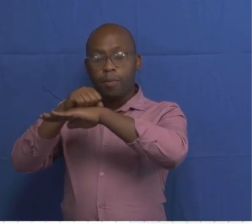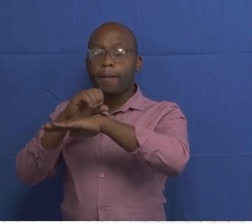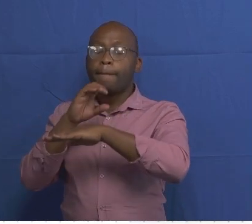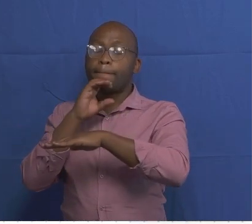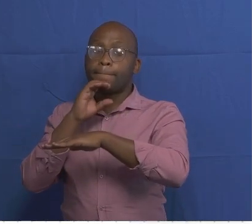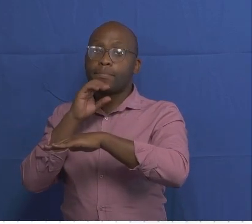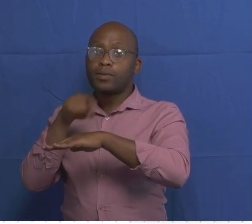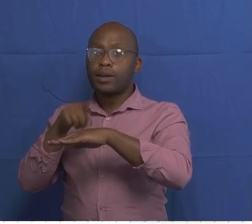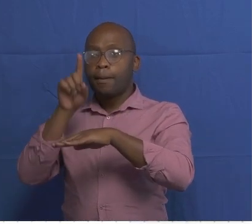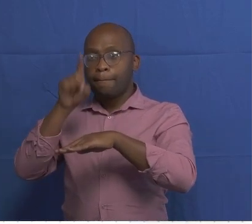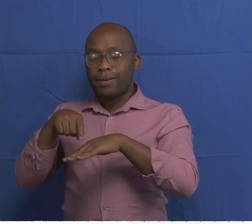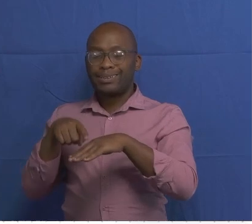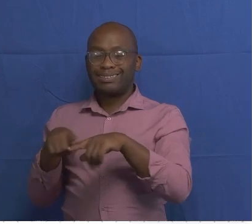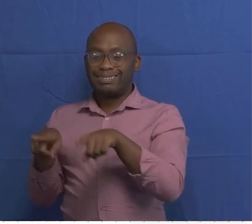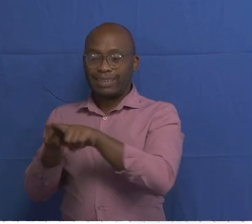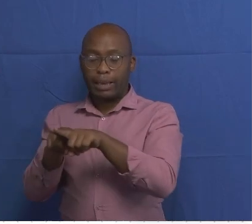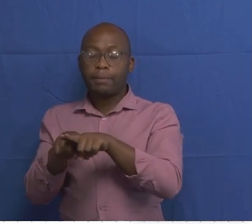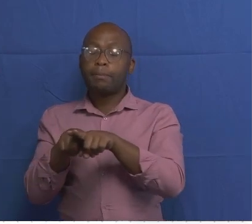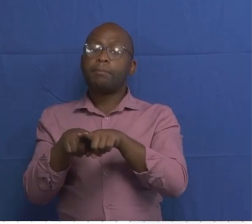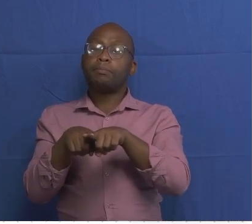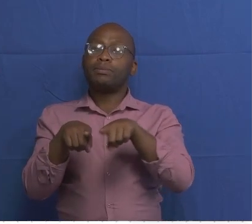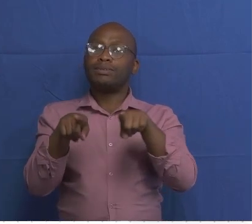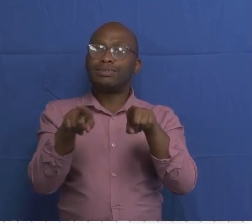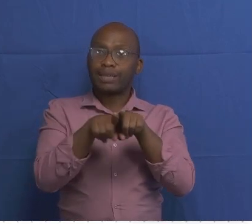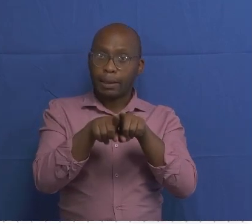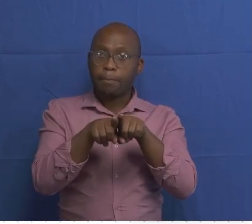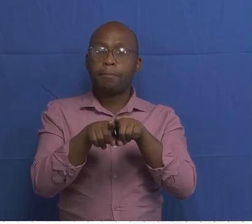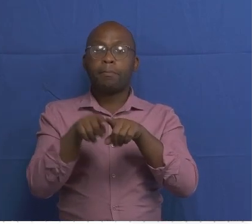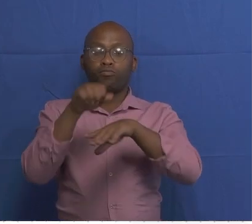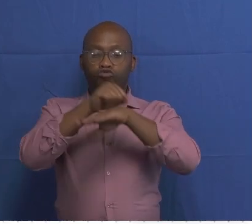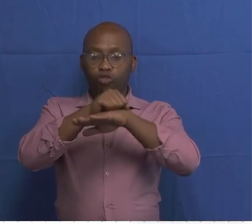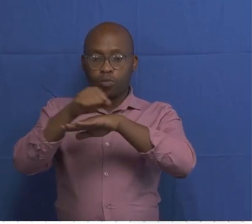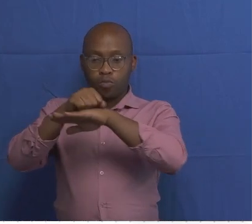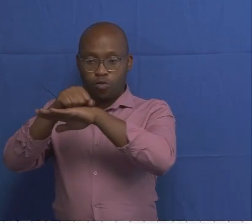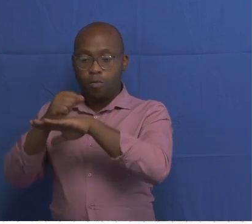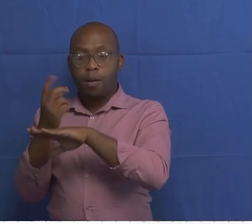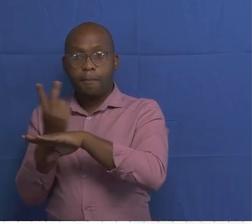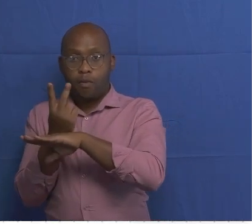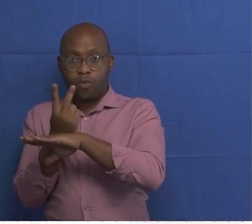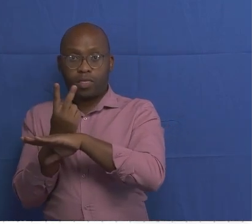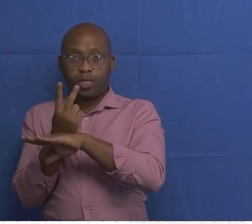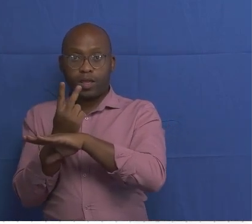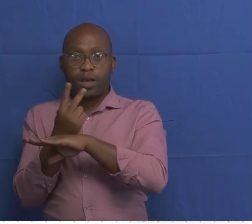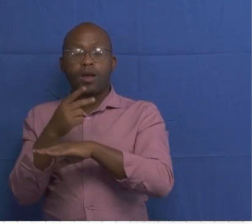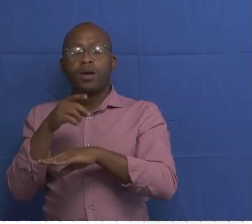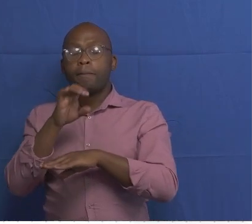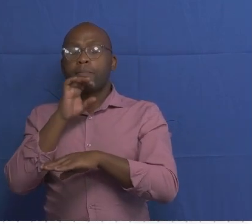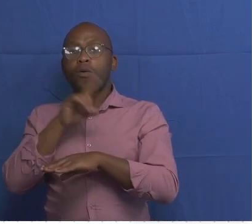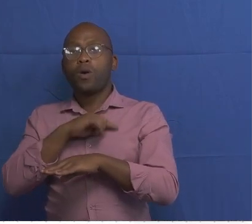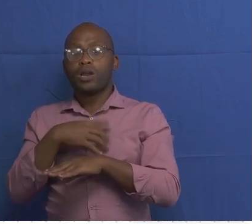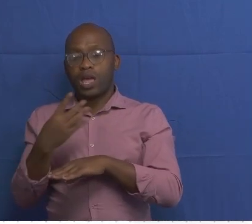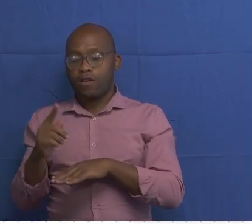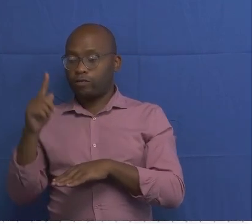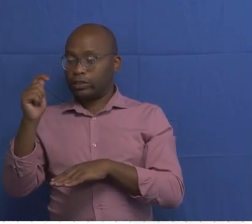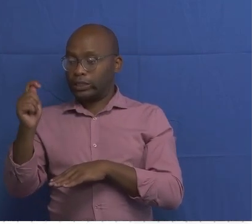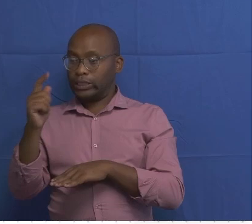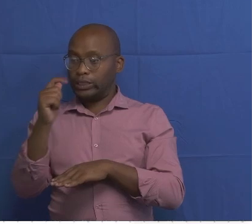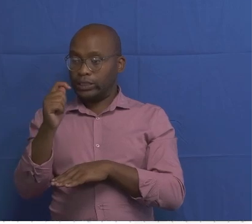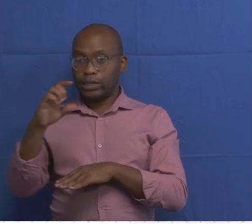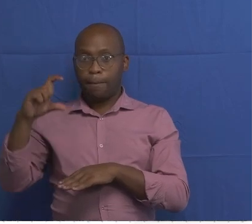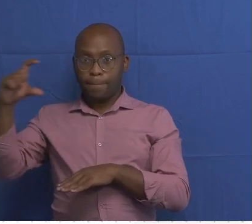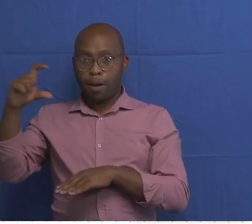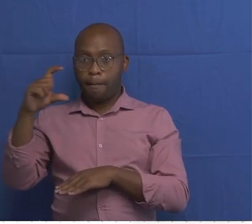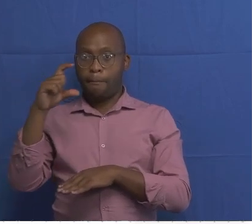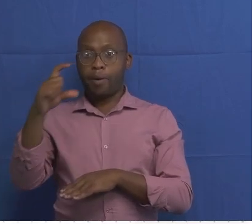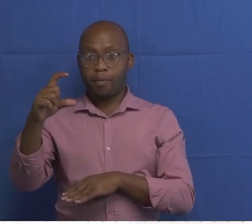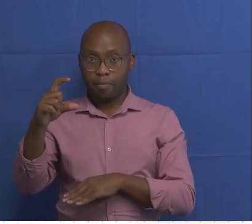be the same and they have to be dominant. Hence, we are going to have 2 capital letters, TT. And the